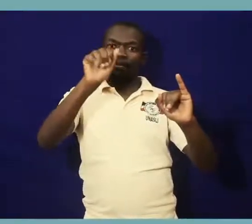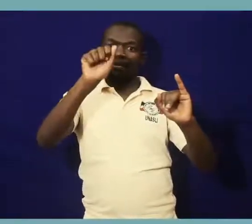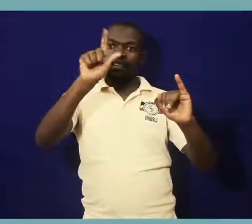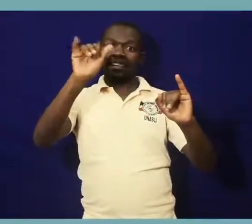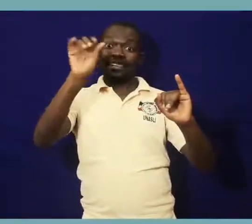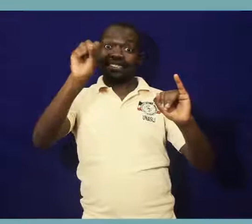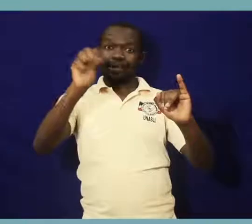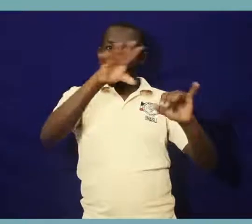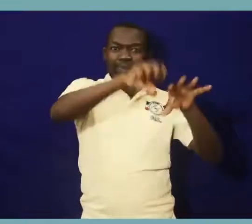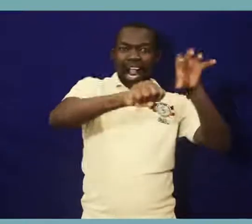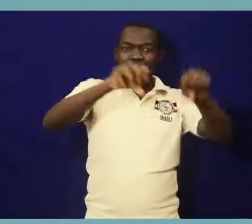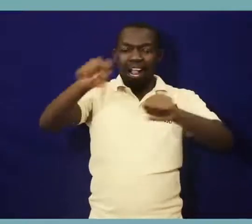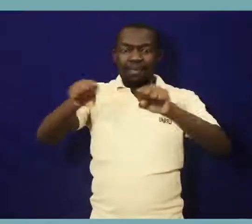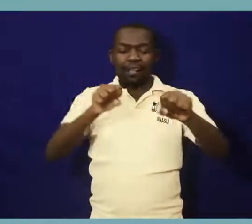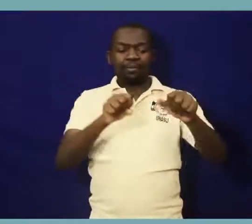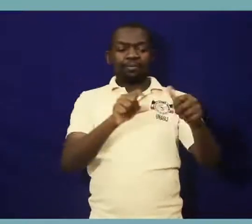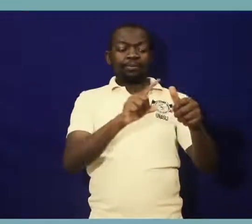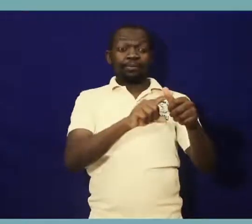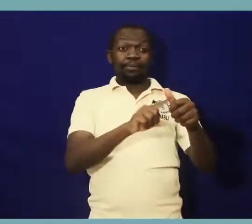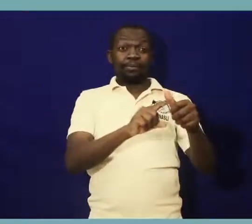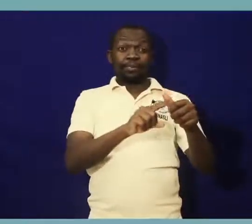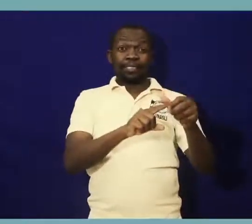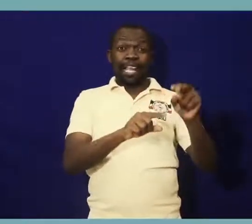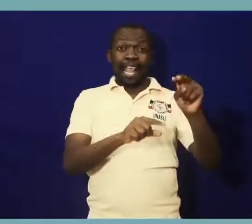nationalism. Main,